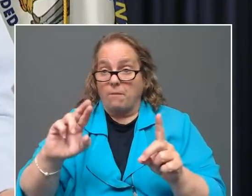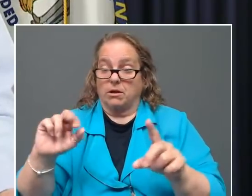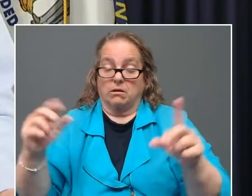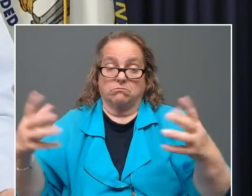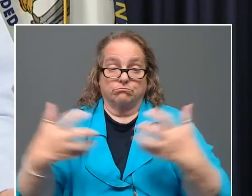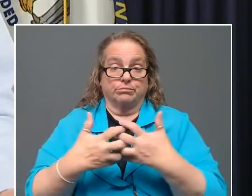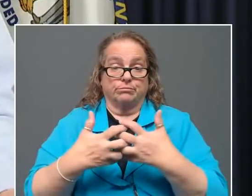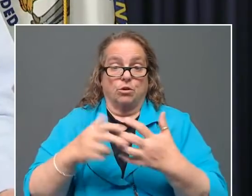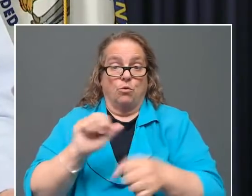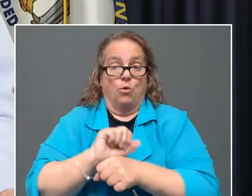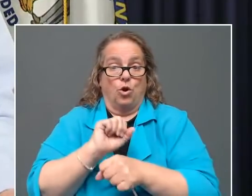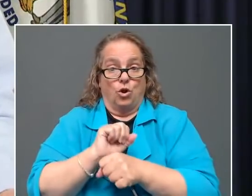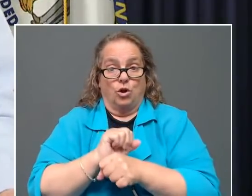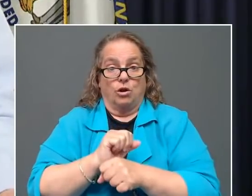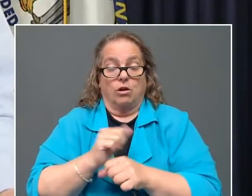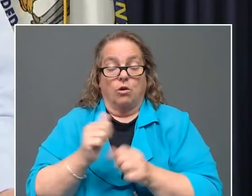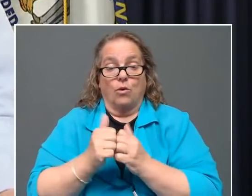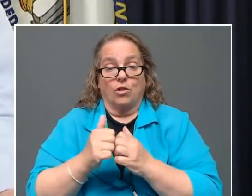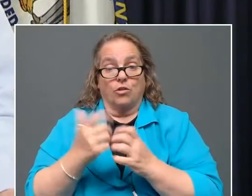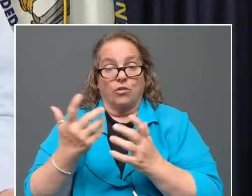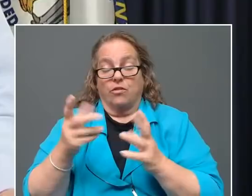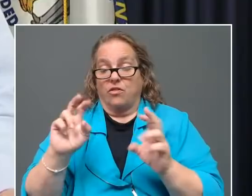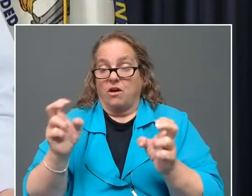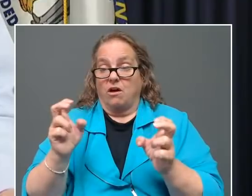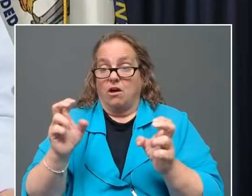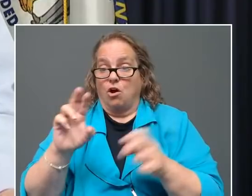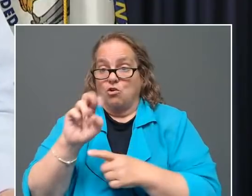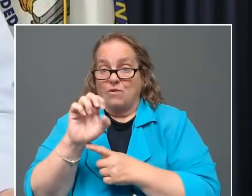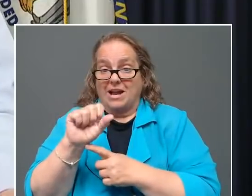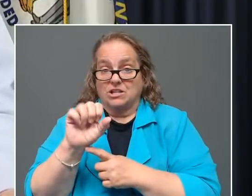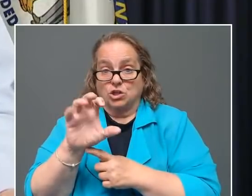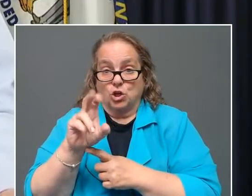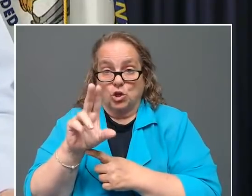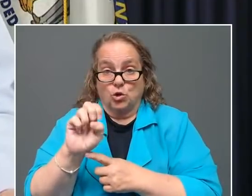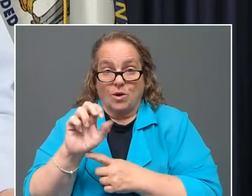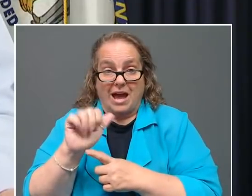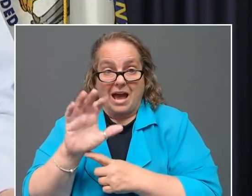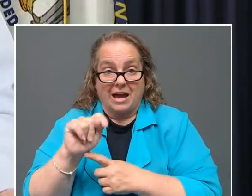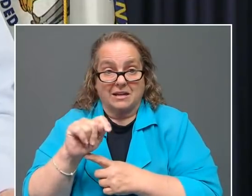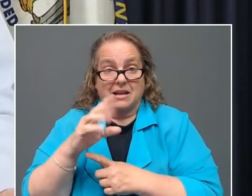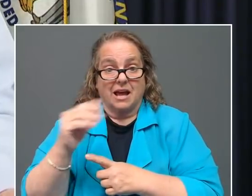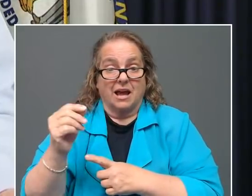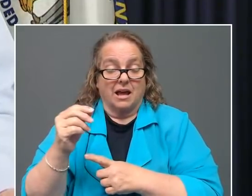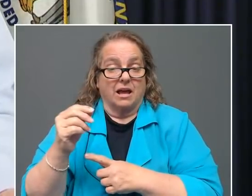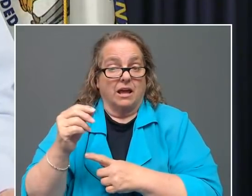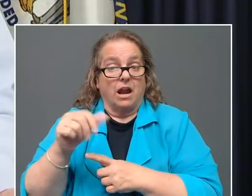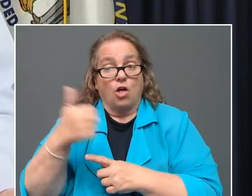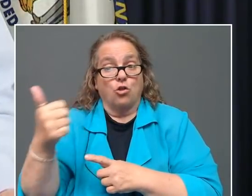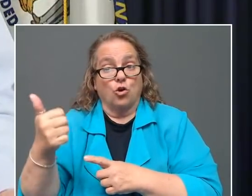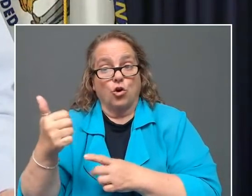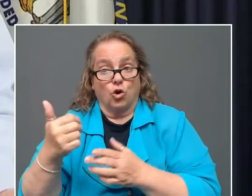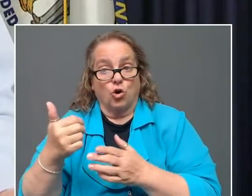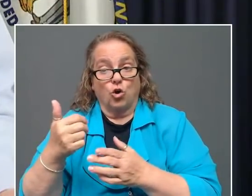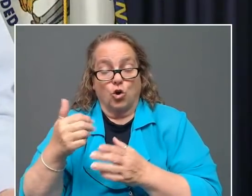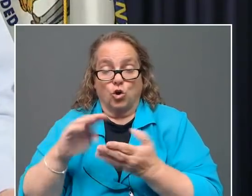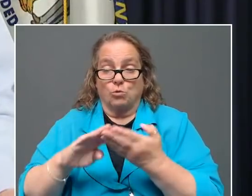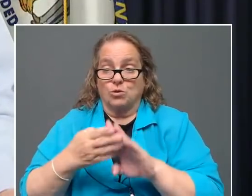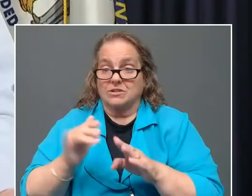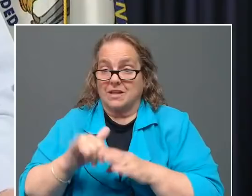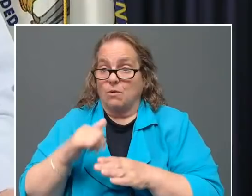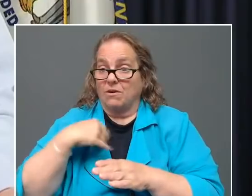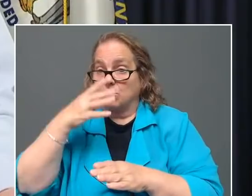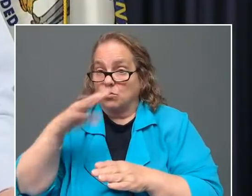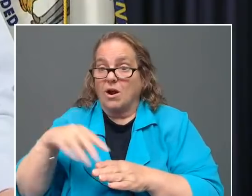some investments with some of our communities that have been ignored for too long. So I think we're going to get to talk about some